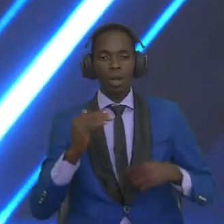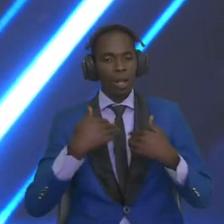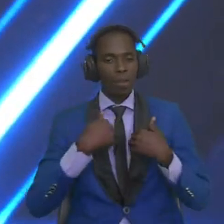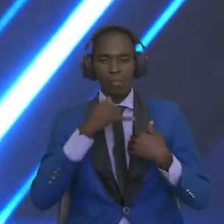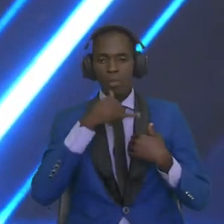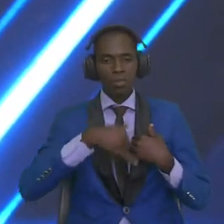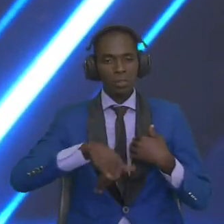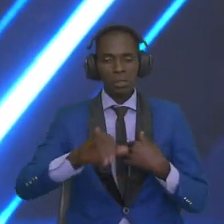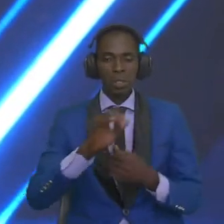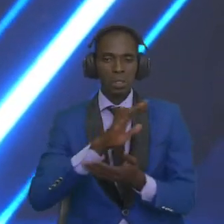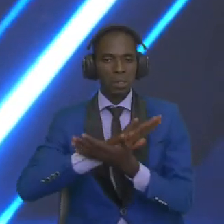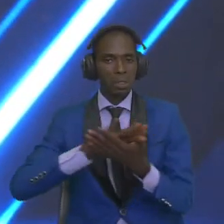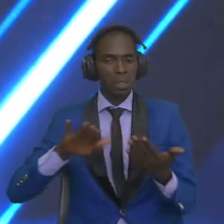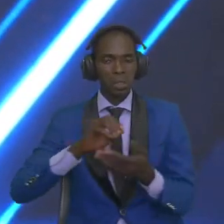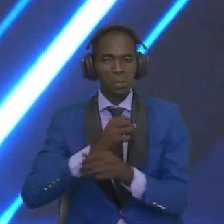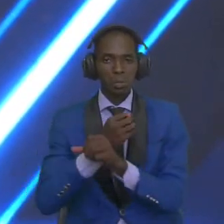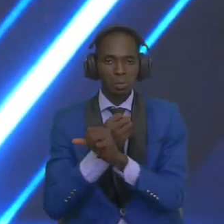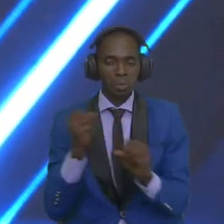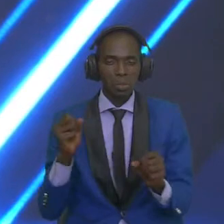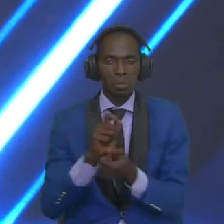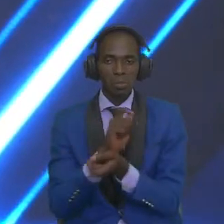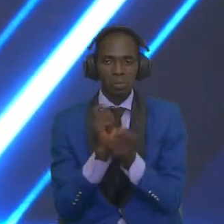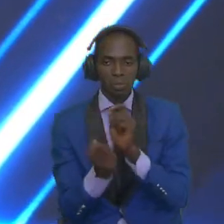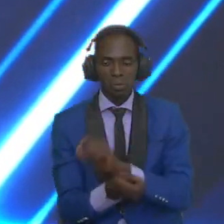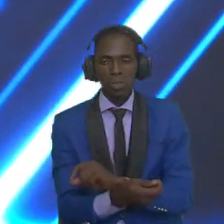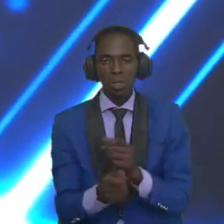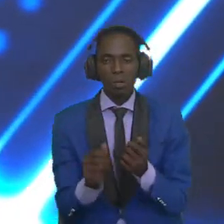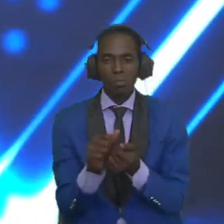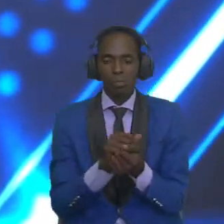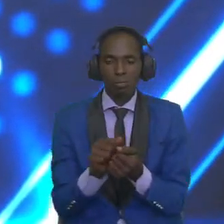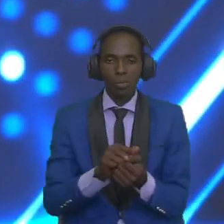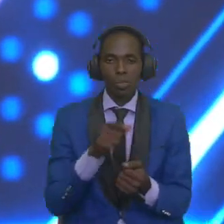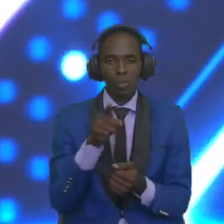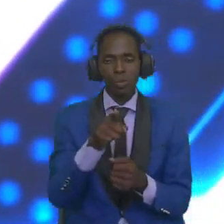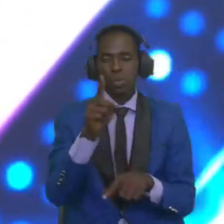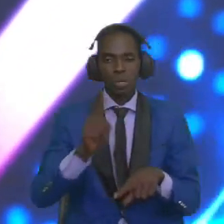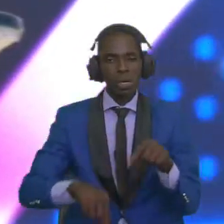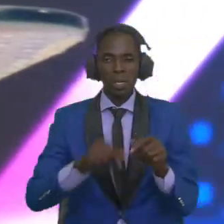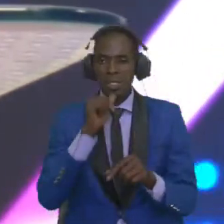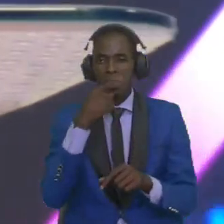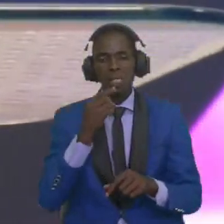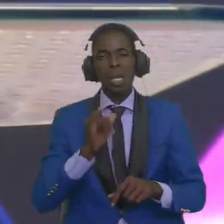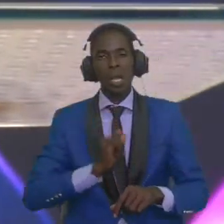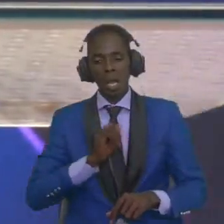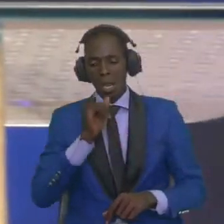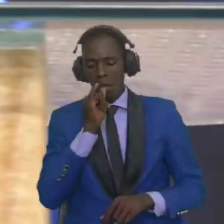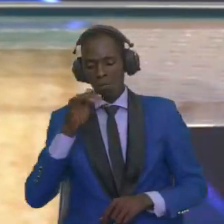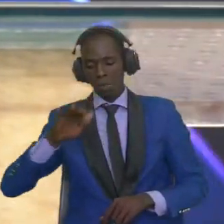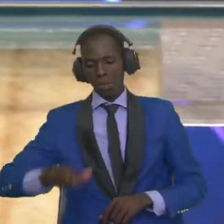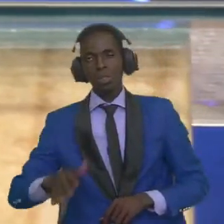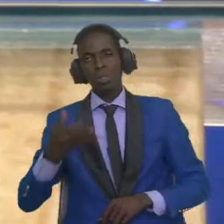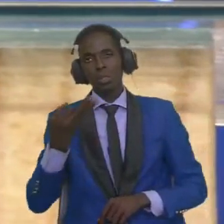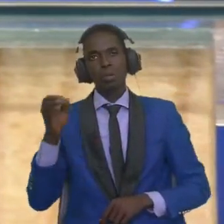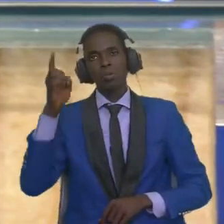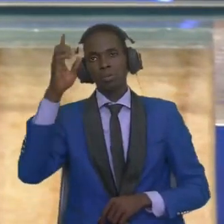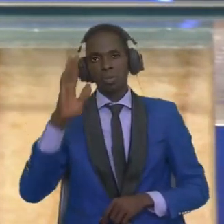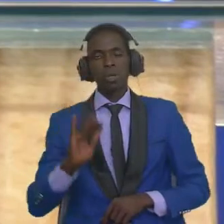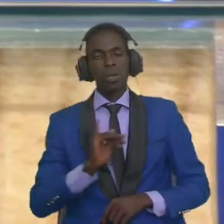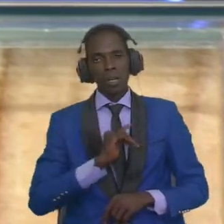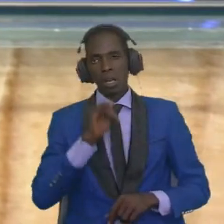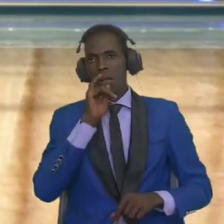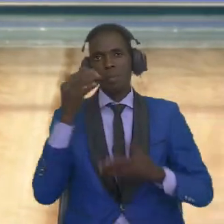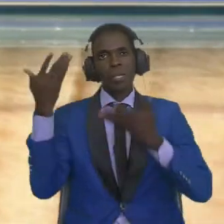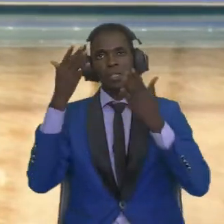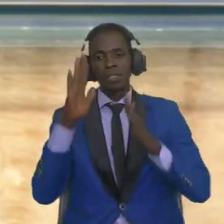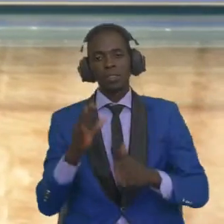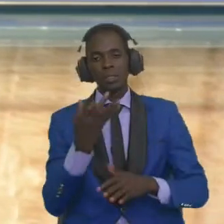washed you, has not changed you, has not transformed you. You cannot say, I'm a child of God, I'm a servant of